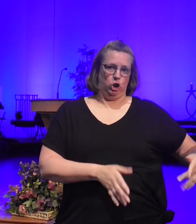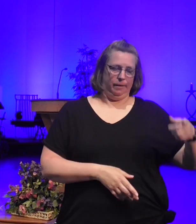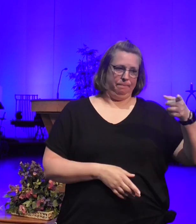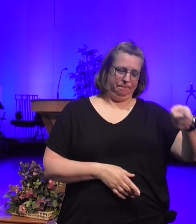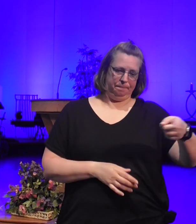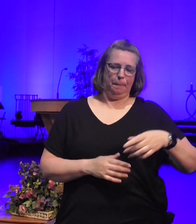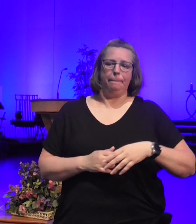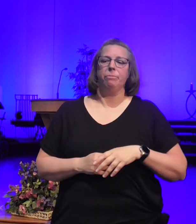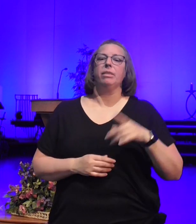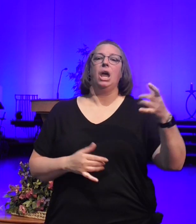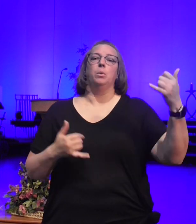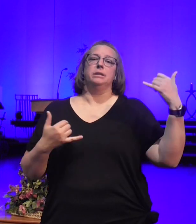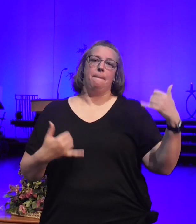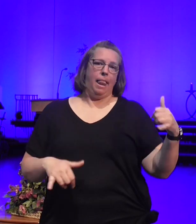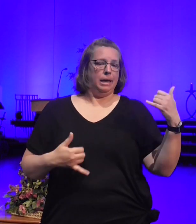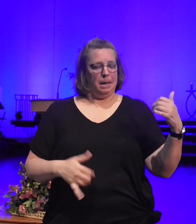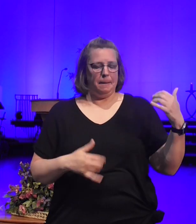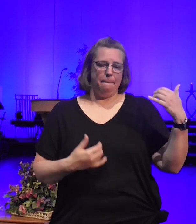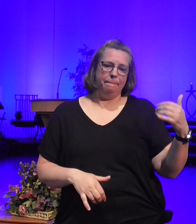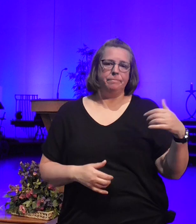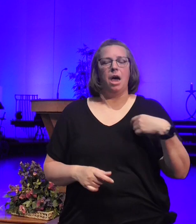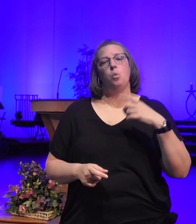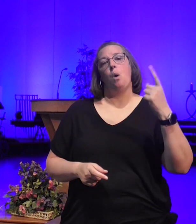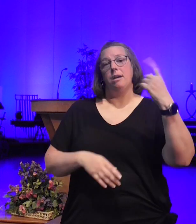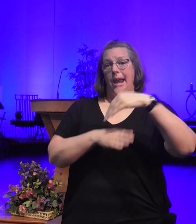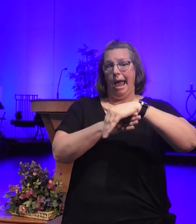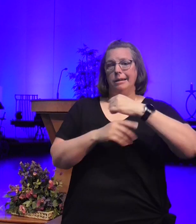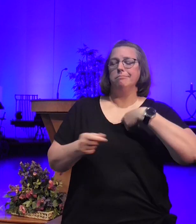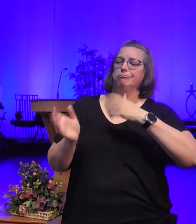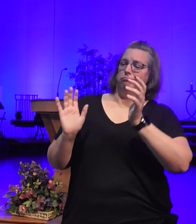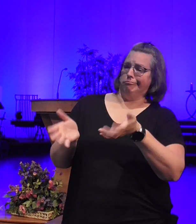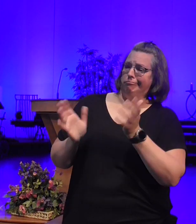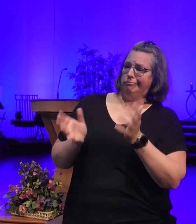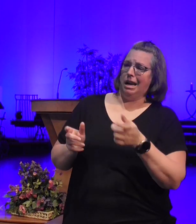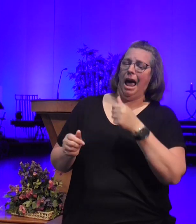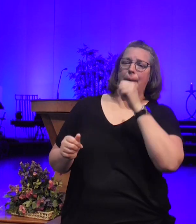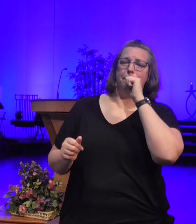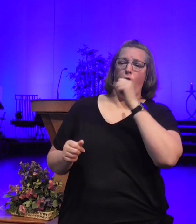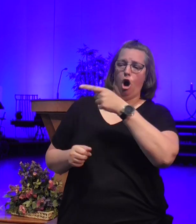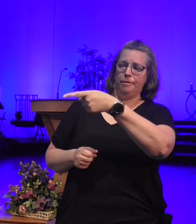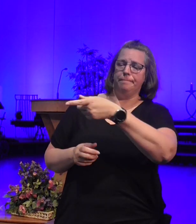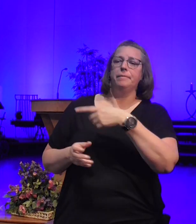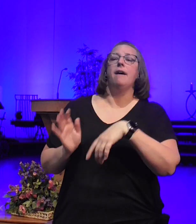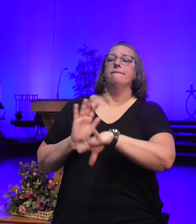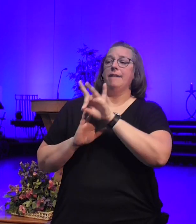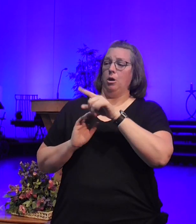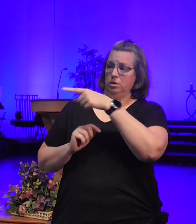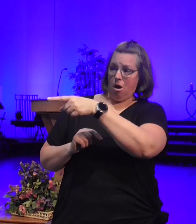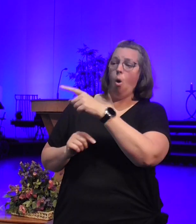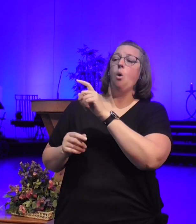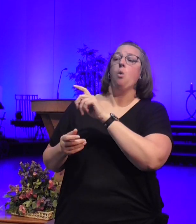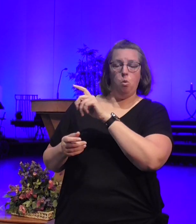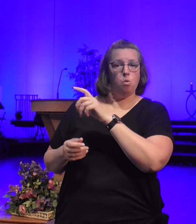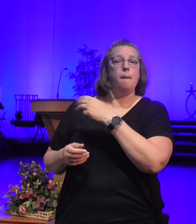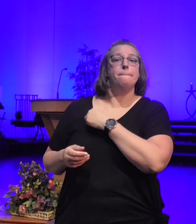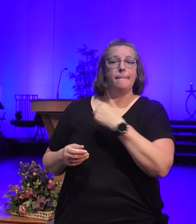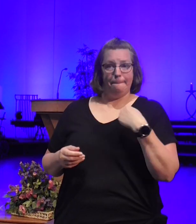bar, and one night he began talking to a fellow at the bar and discovered that fellow was a member of the Ku Klux Klan.